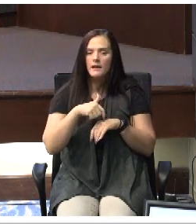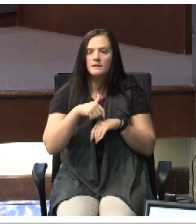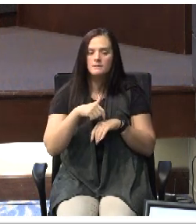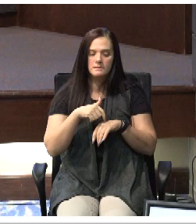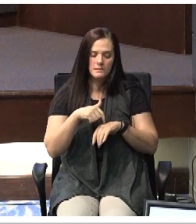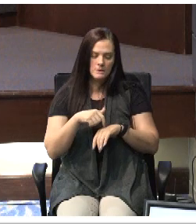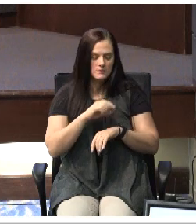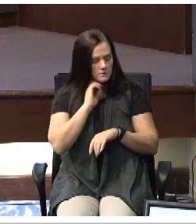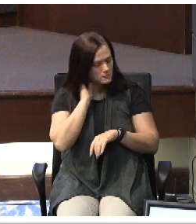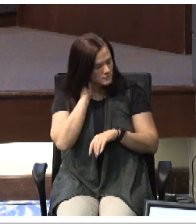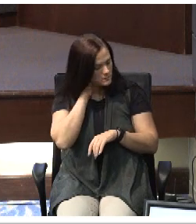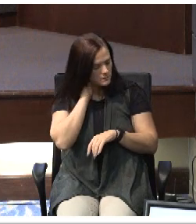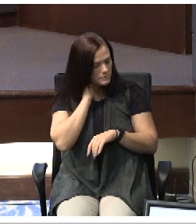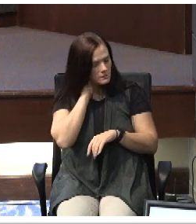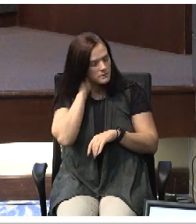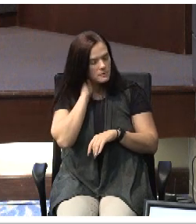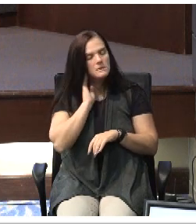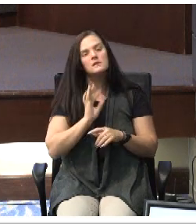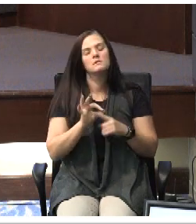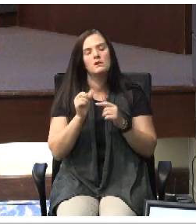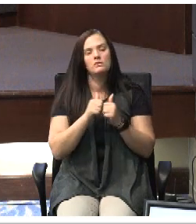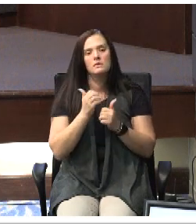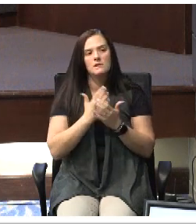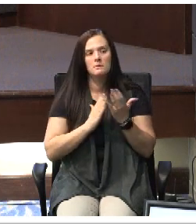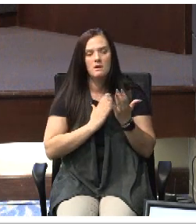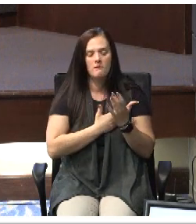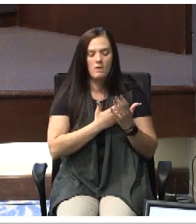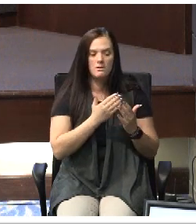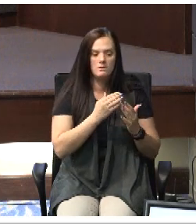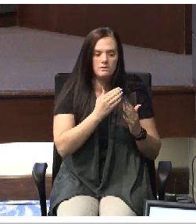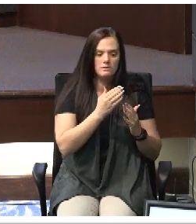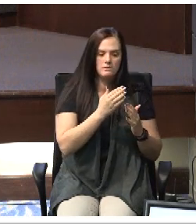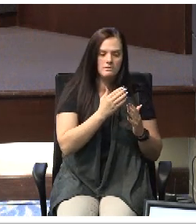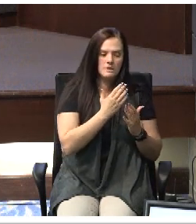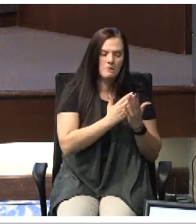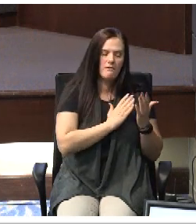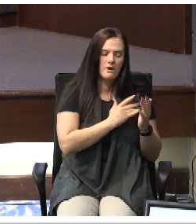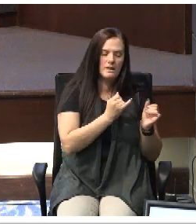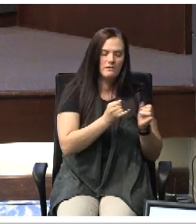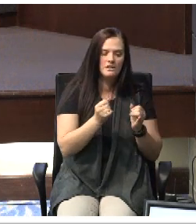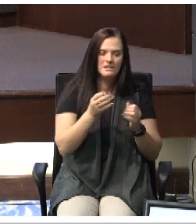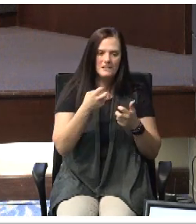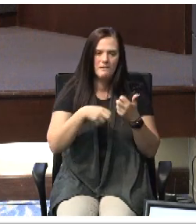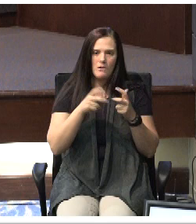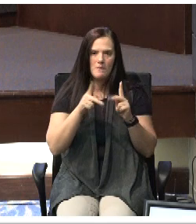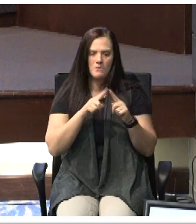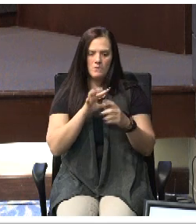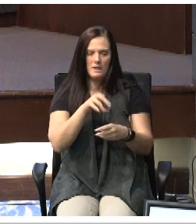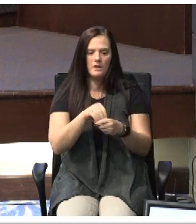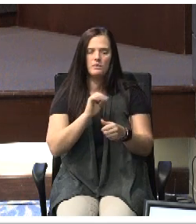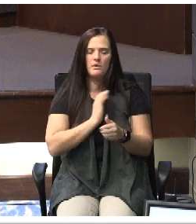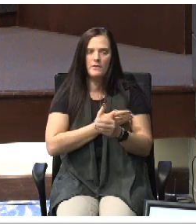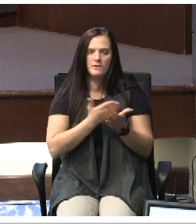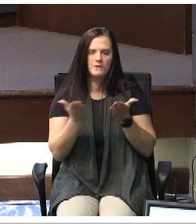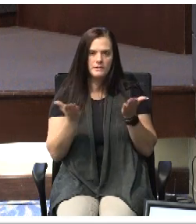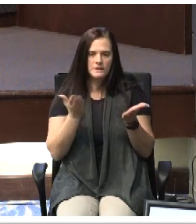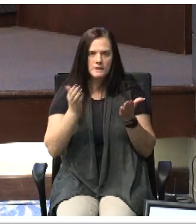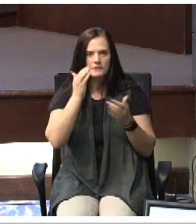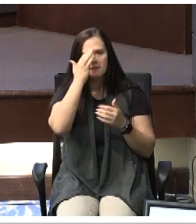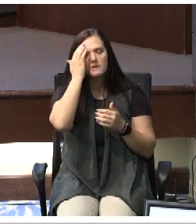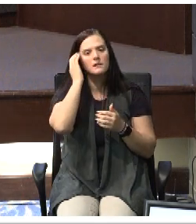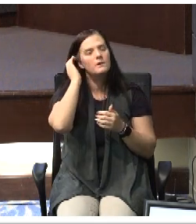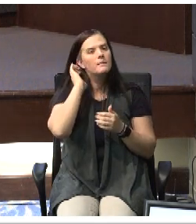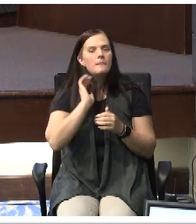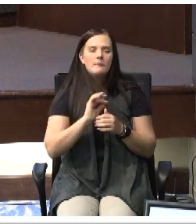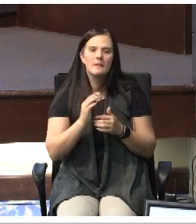they're, especially with some of our chronically homeless individuals, it's difficult for people to engage in our services.